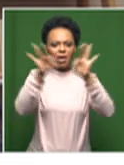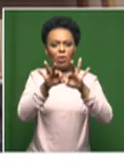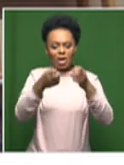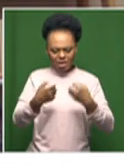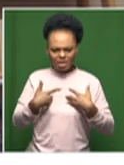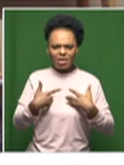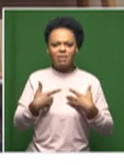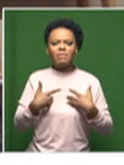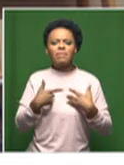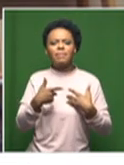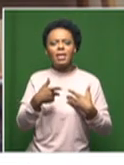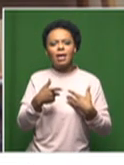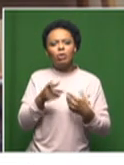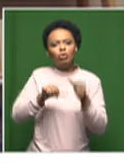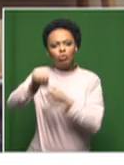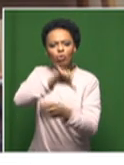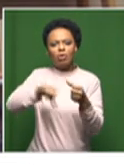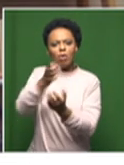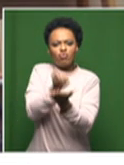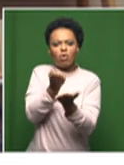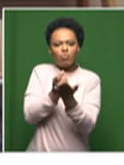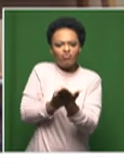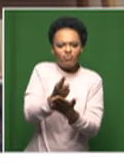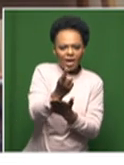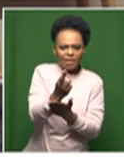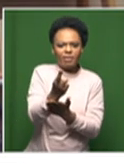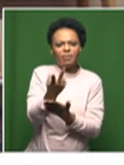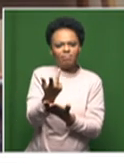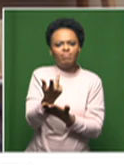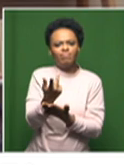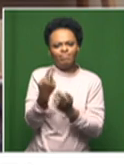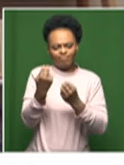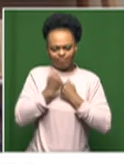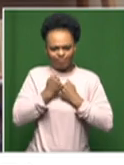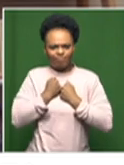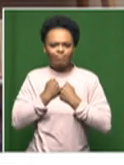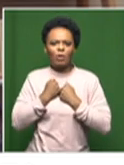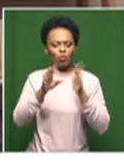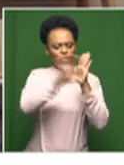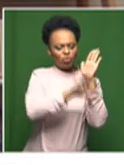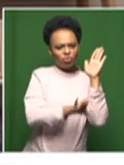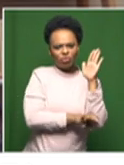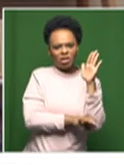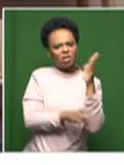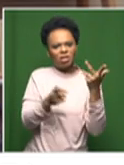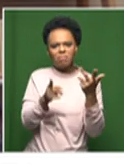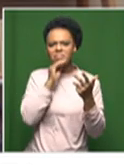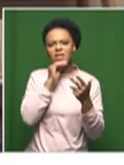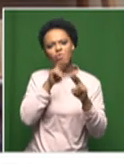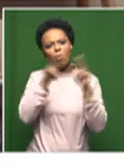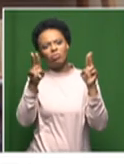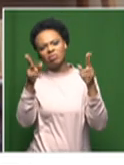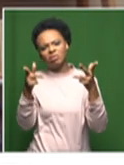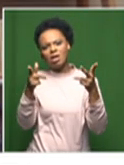us socioeconomic rights and entitlements as well, which makes our constitution very unusual in the world. And we